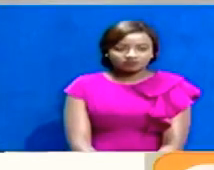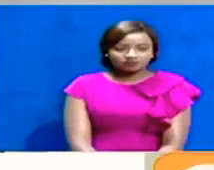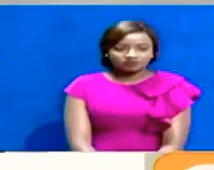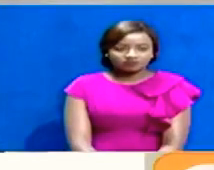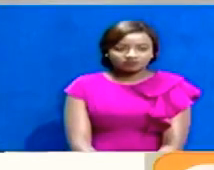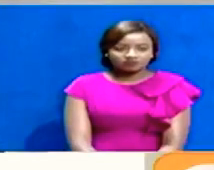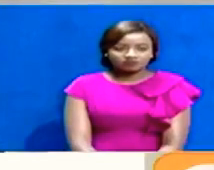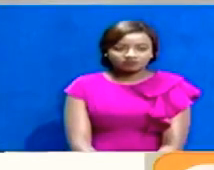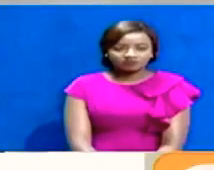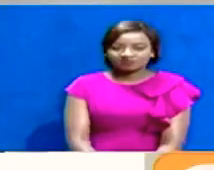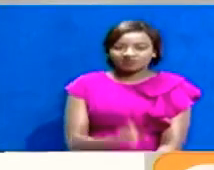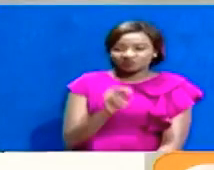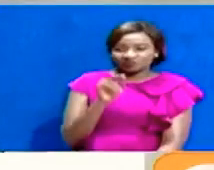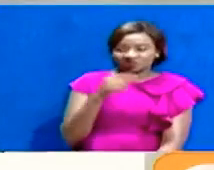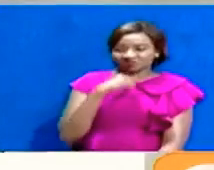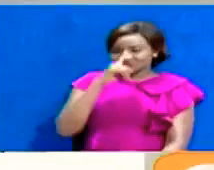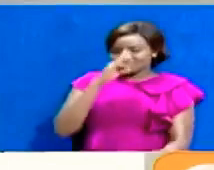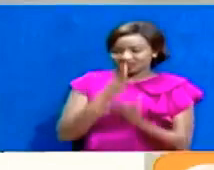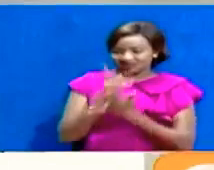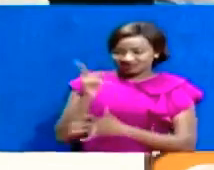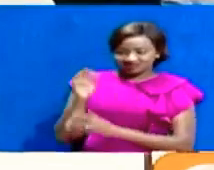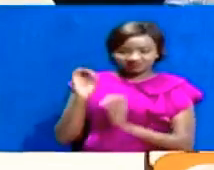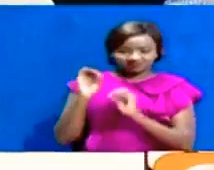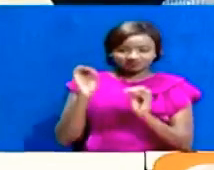I actually don't believe so.